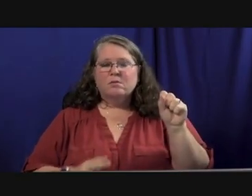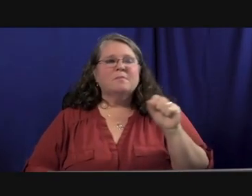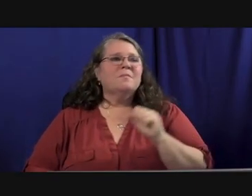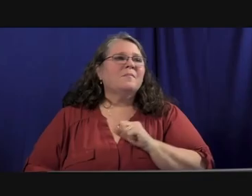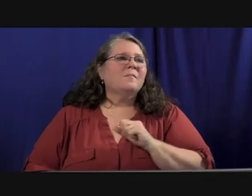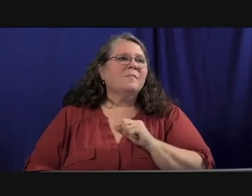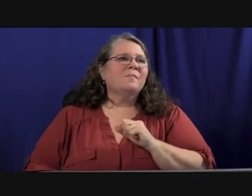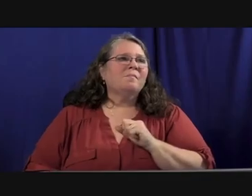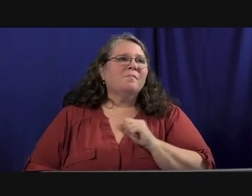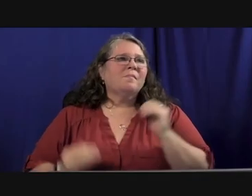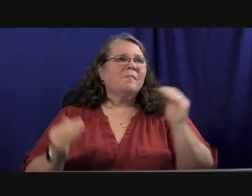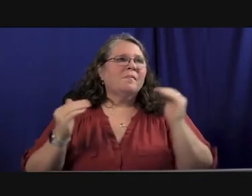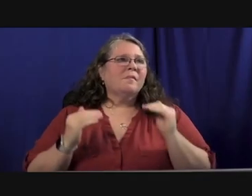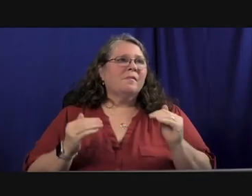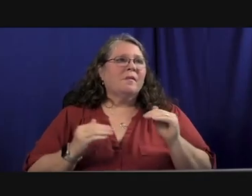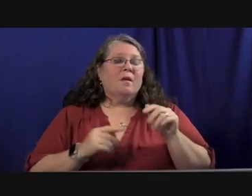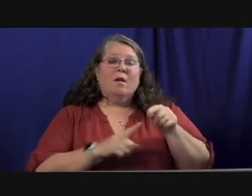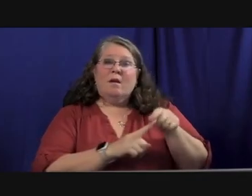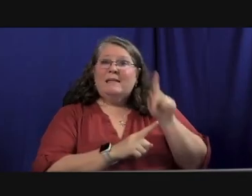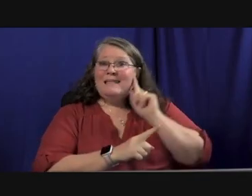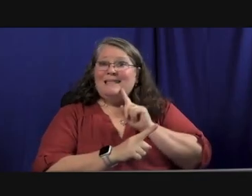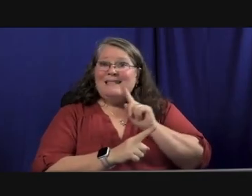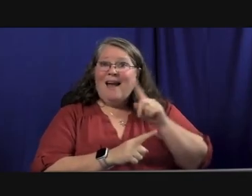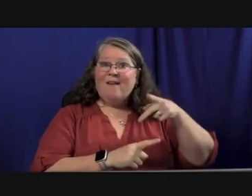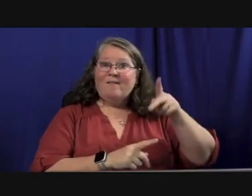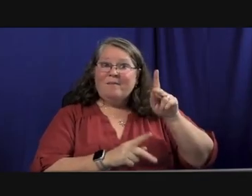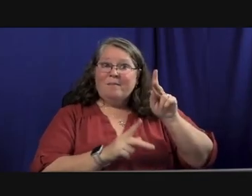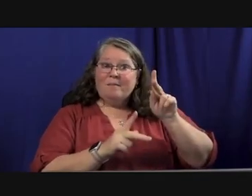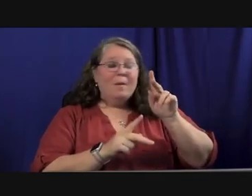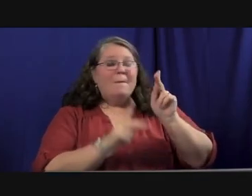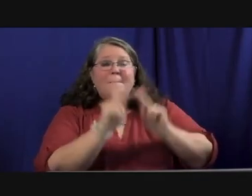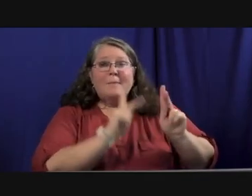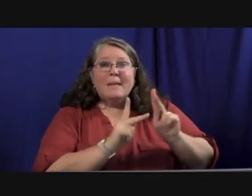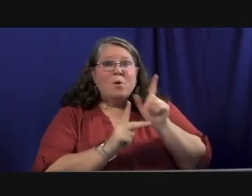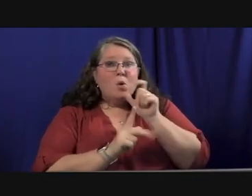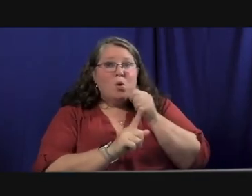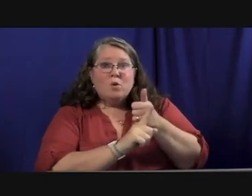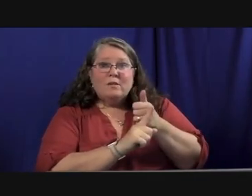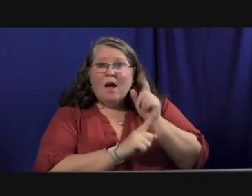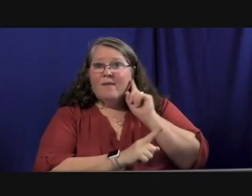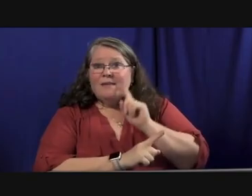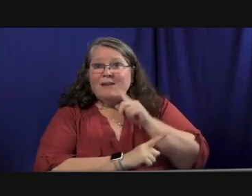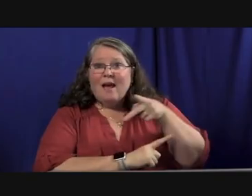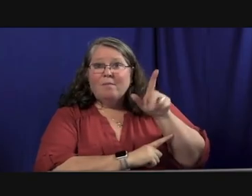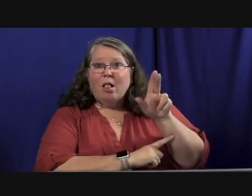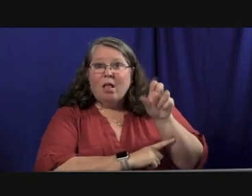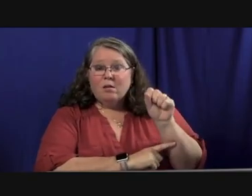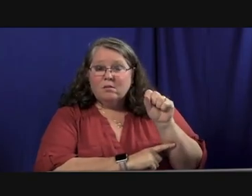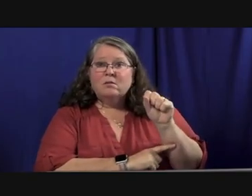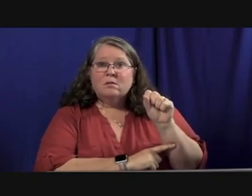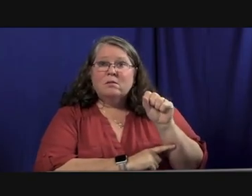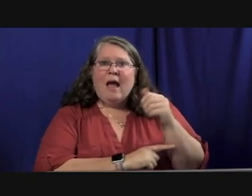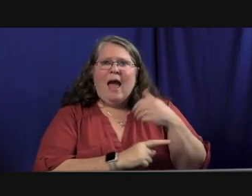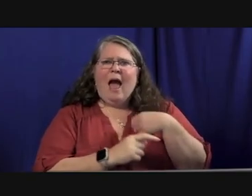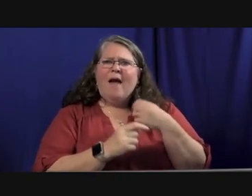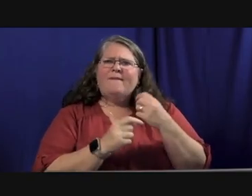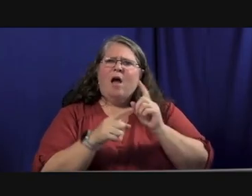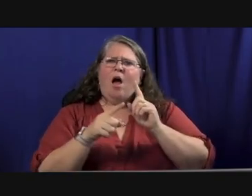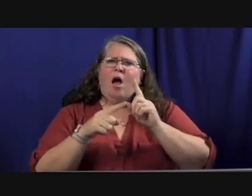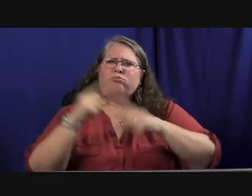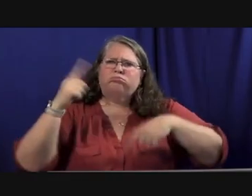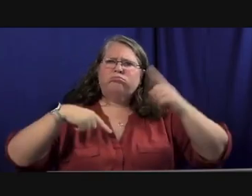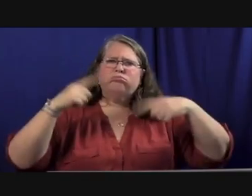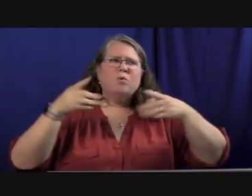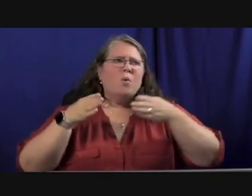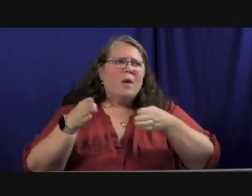And that's what defines a deaf plus person. People who are deaf plus have